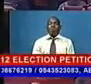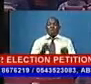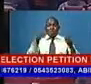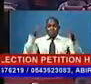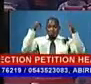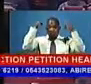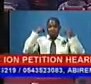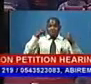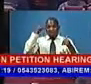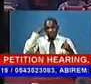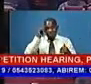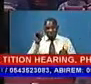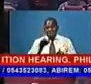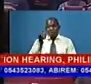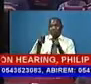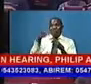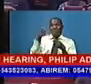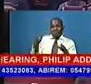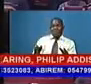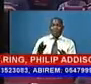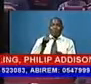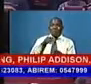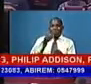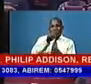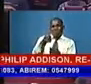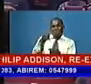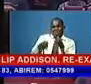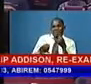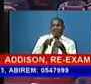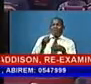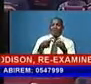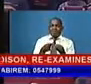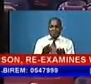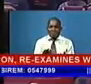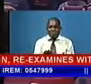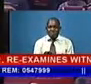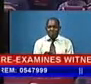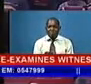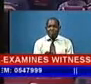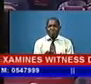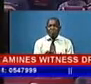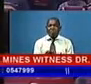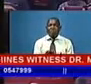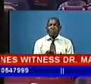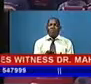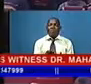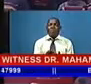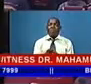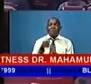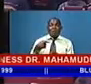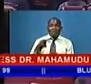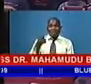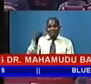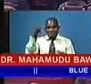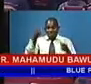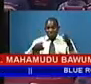ended because your last question was about this tendering. And the ruling